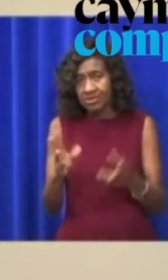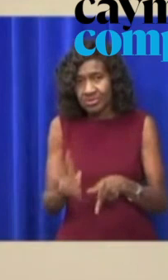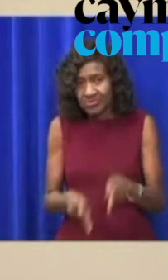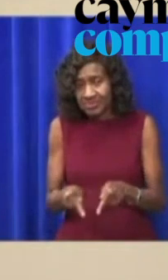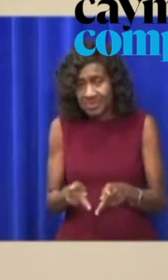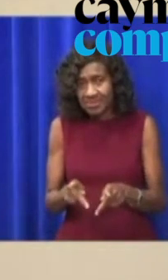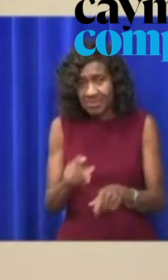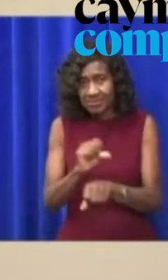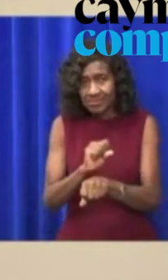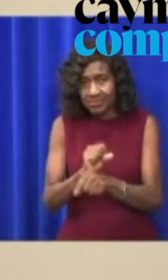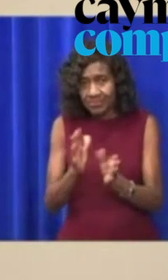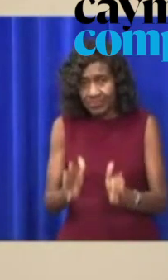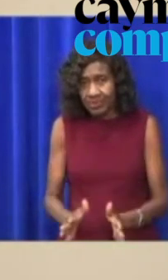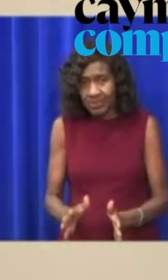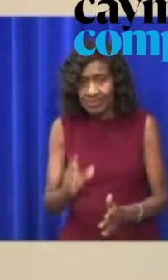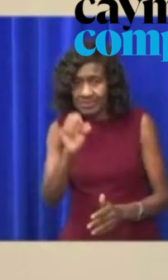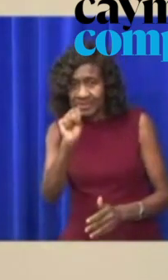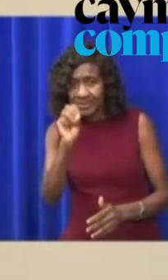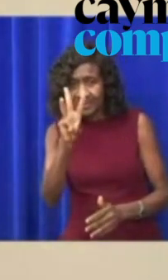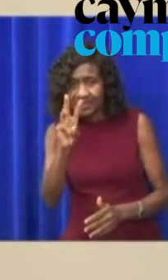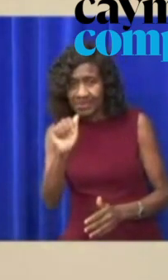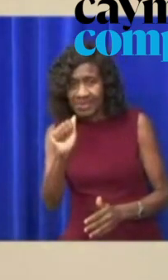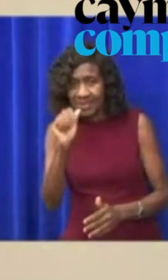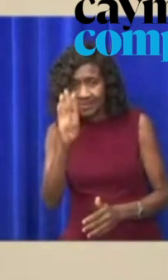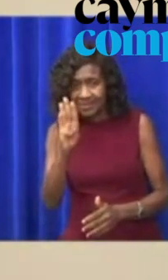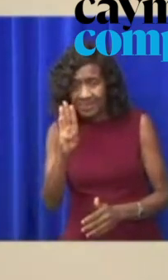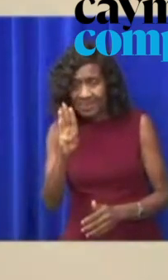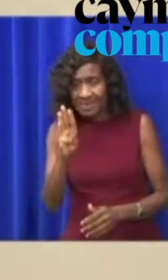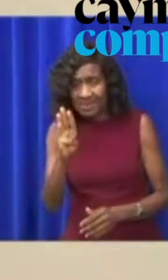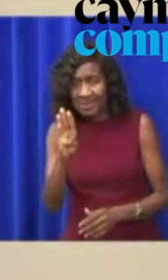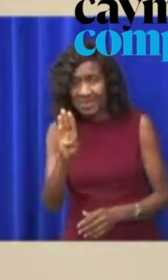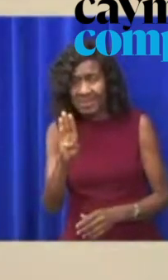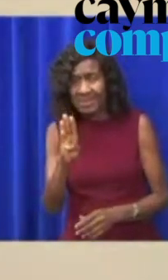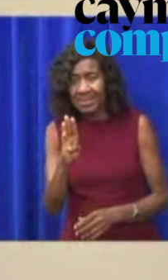that sector will be resulted, a new verb that I've just learned.